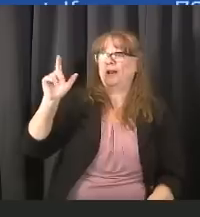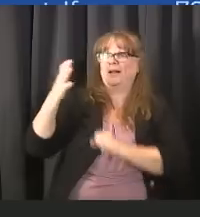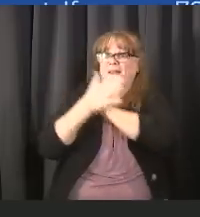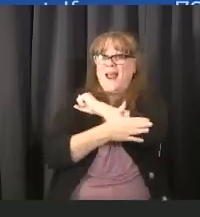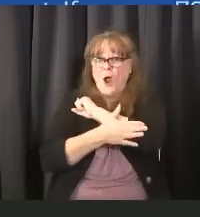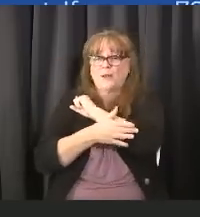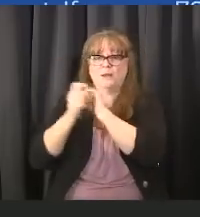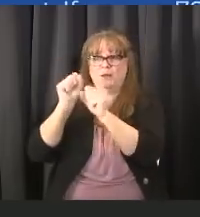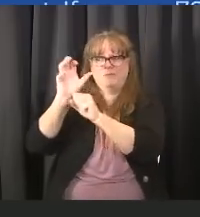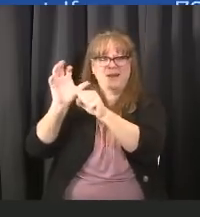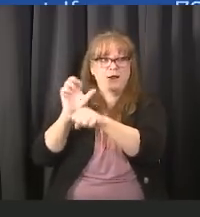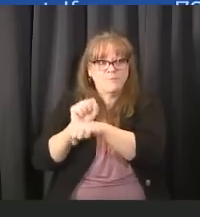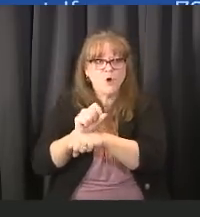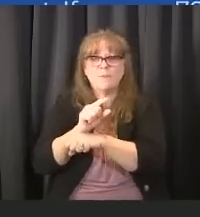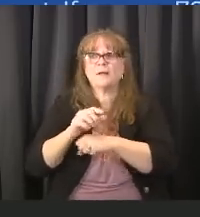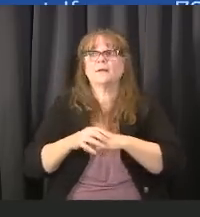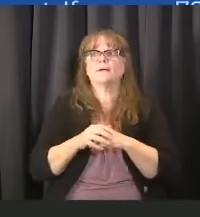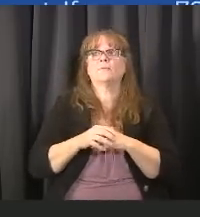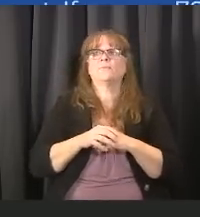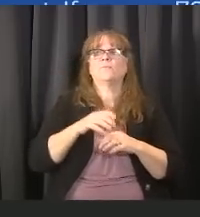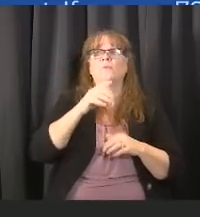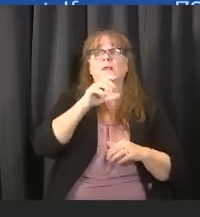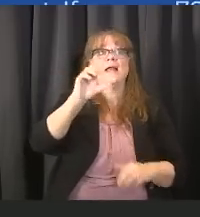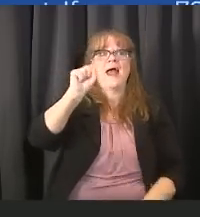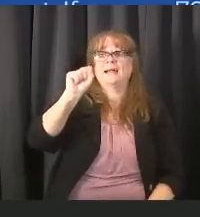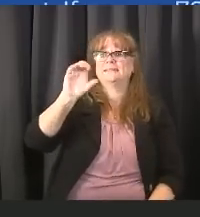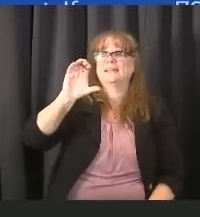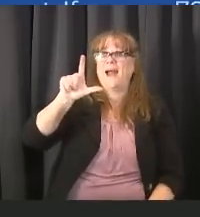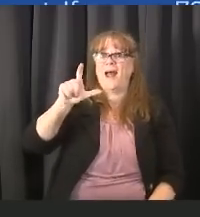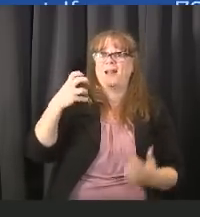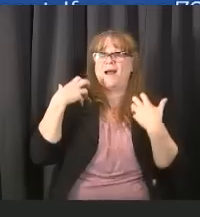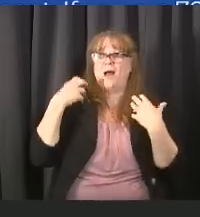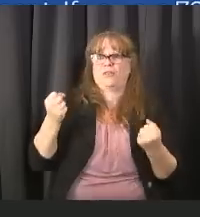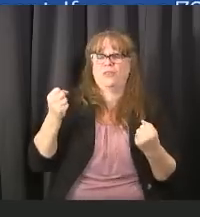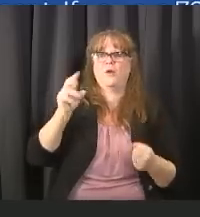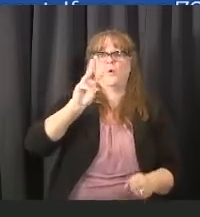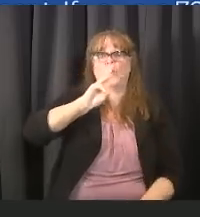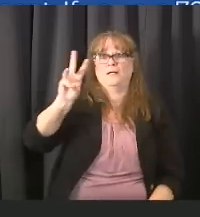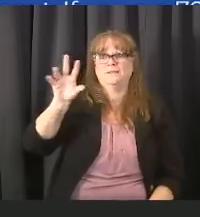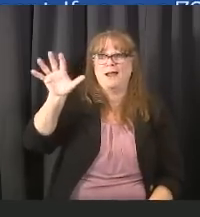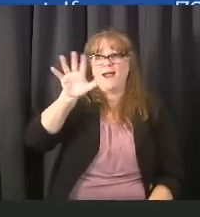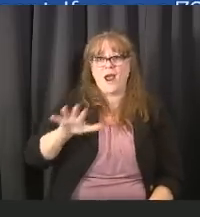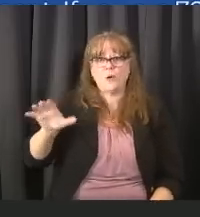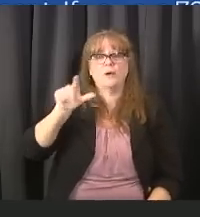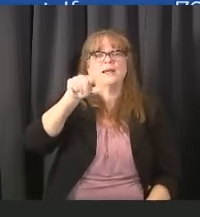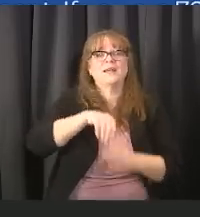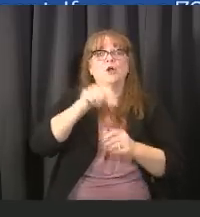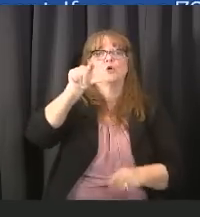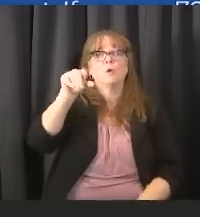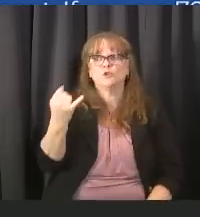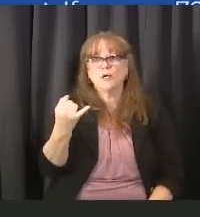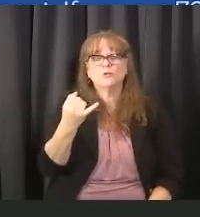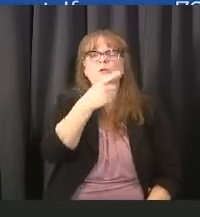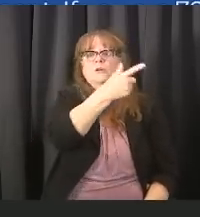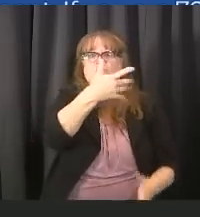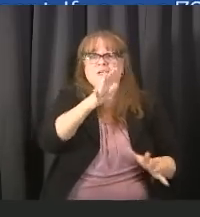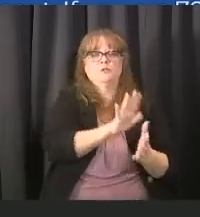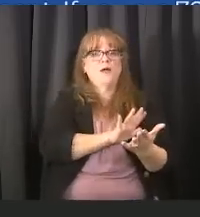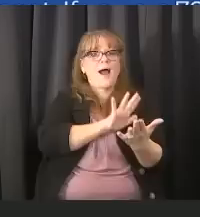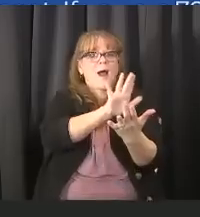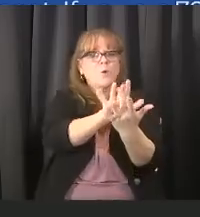part of our state, Grand Junction. They're contacting all of their patients 70 and up who are receiving health care. And again, that's many members